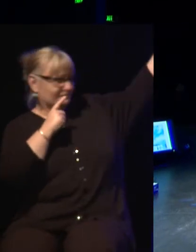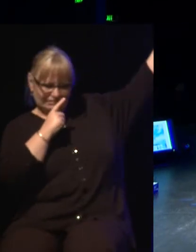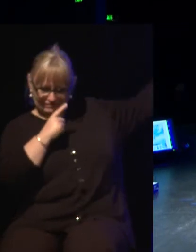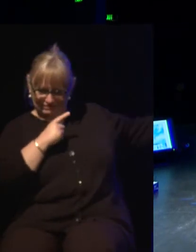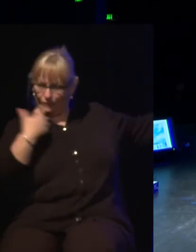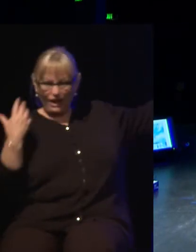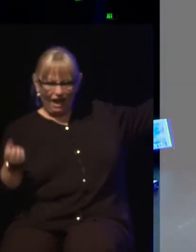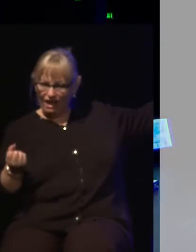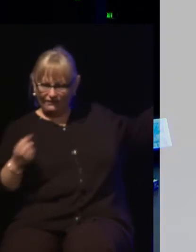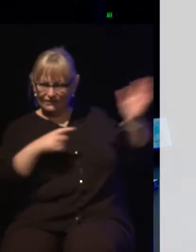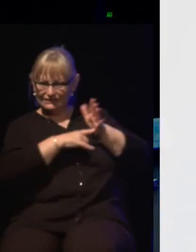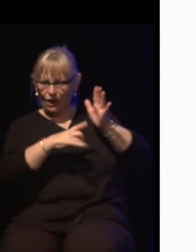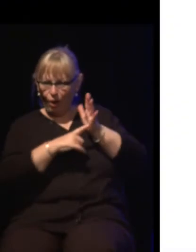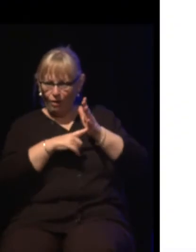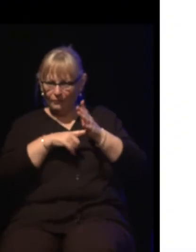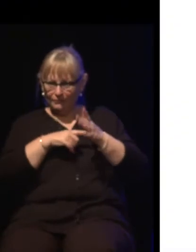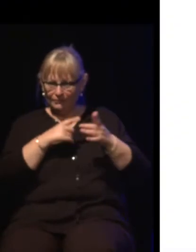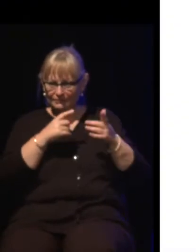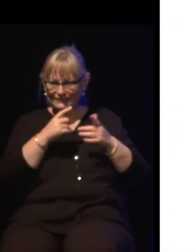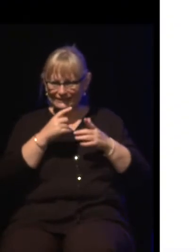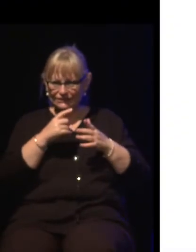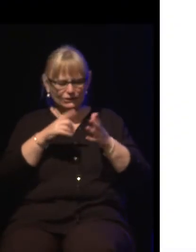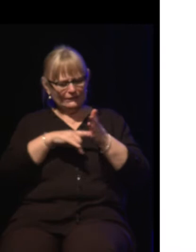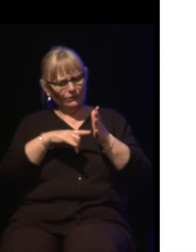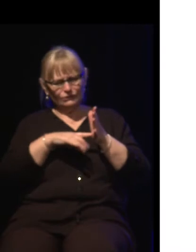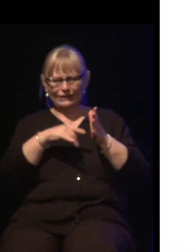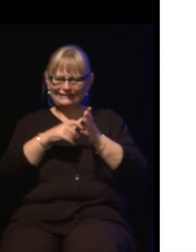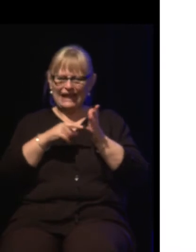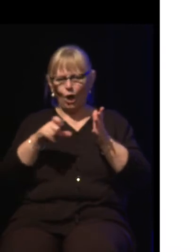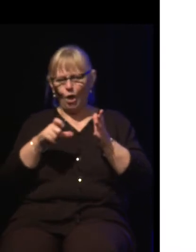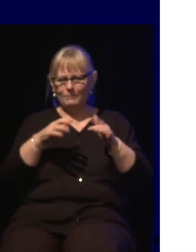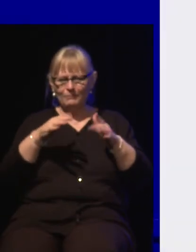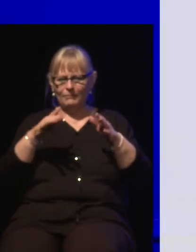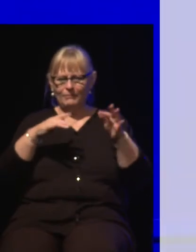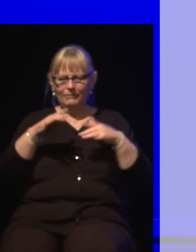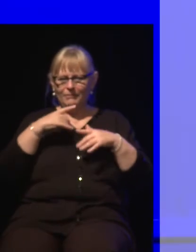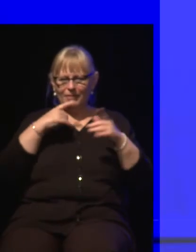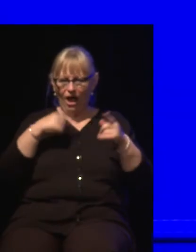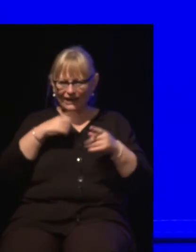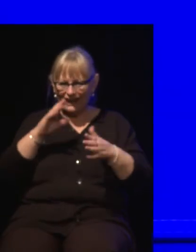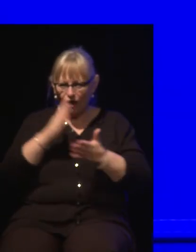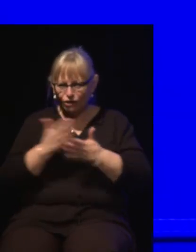Yes, Telecom Tower. I called it Telecom Tower, not Telstra Tower. Do I get like honorary local points for